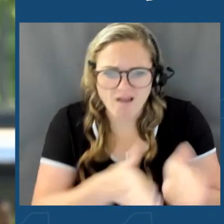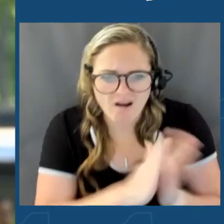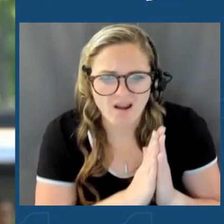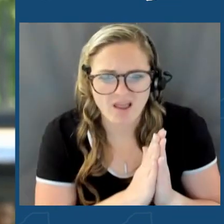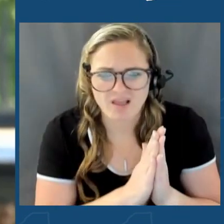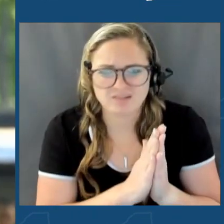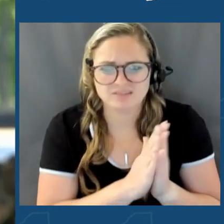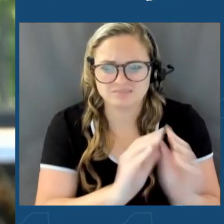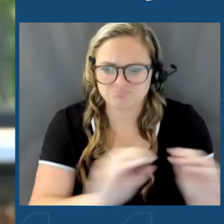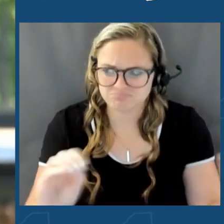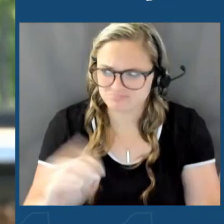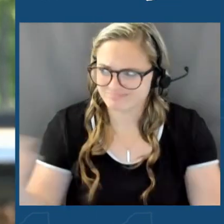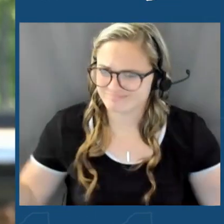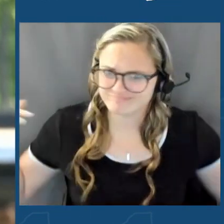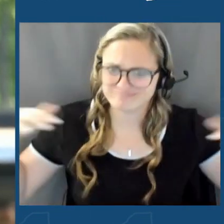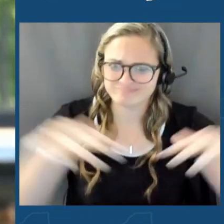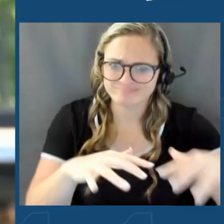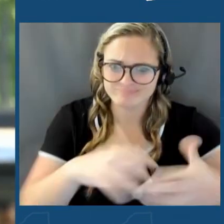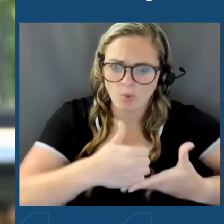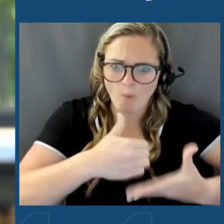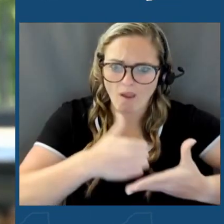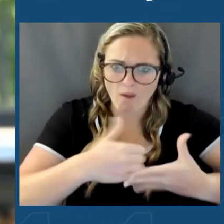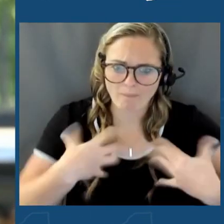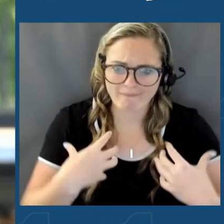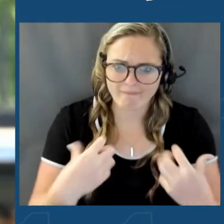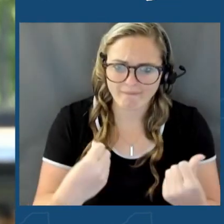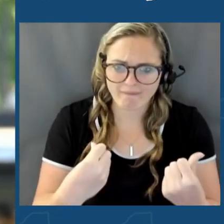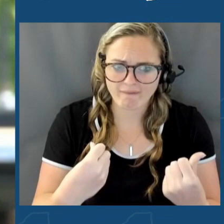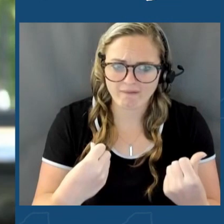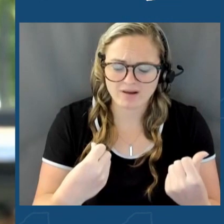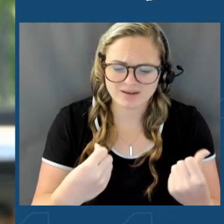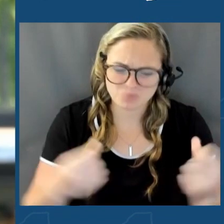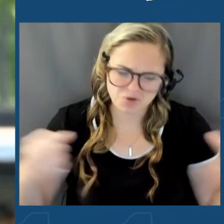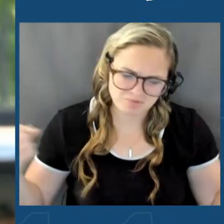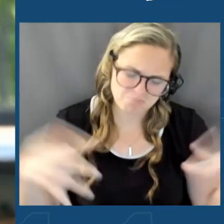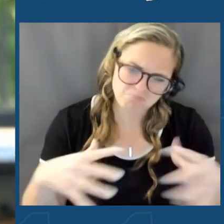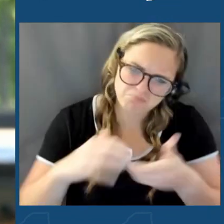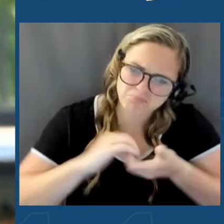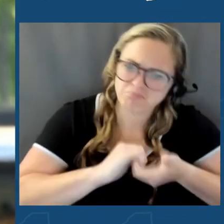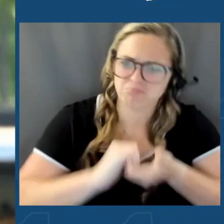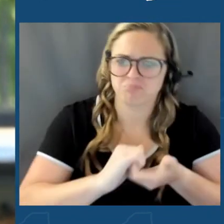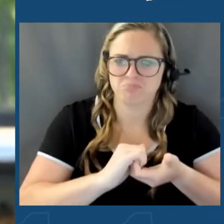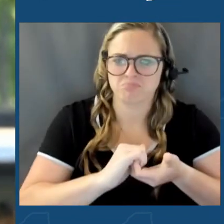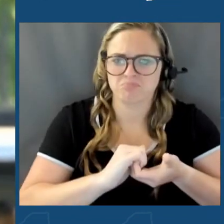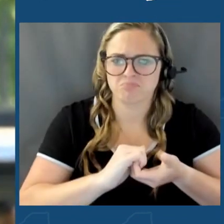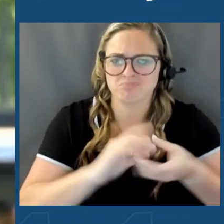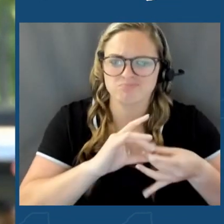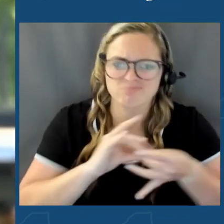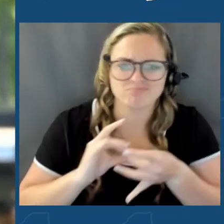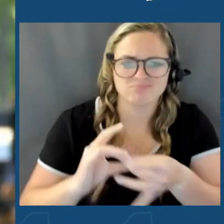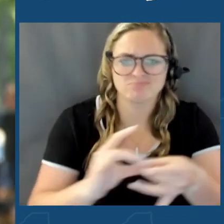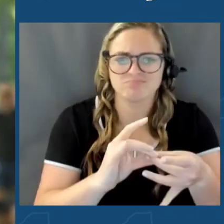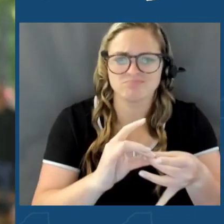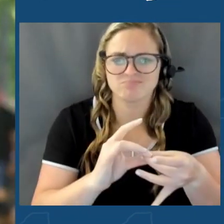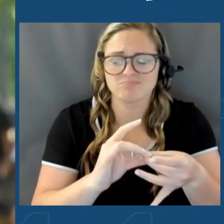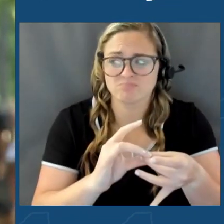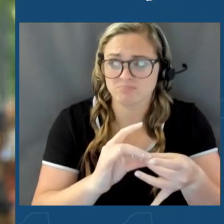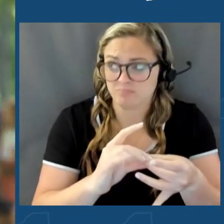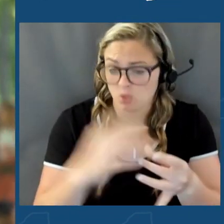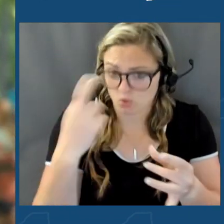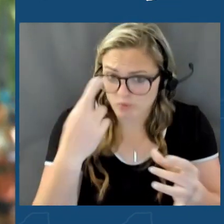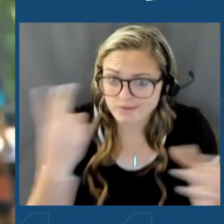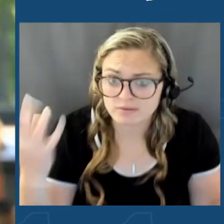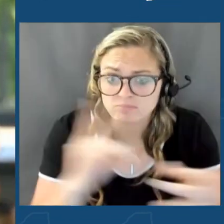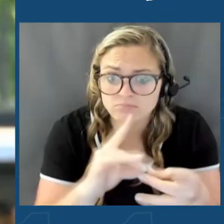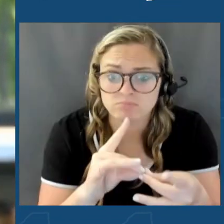restore and to heal and to bring us back together, the common denominator for most is they were New Yorkers. Because it's